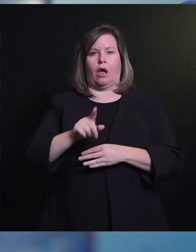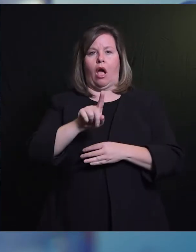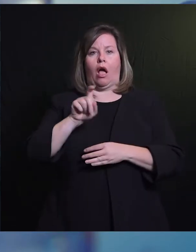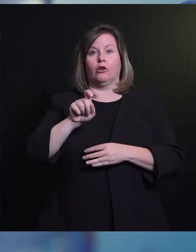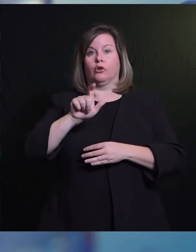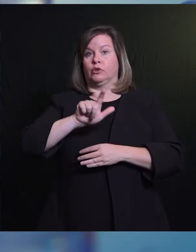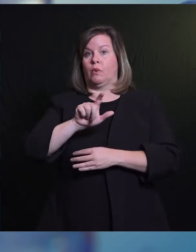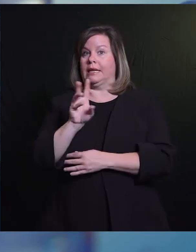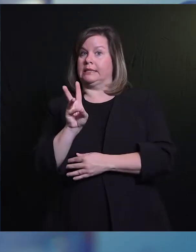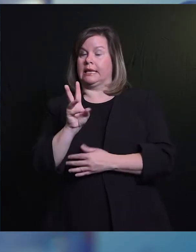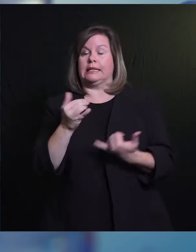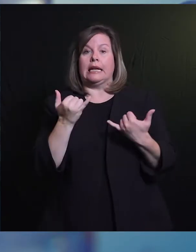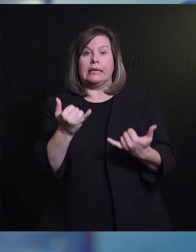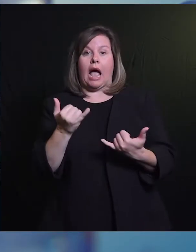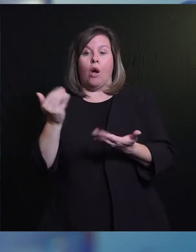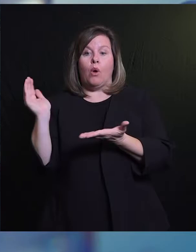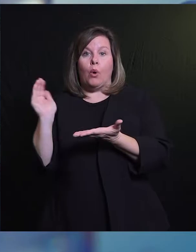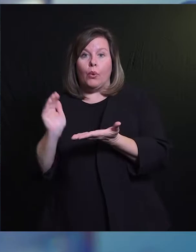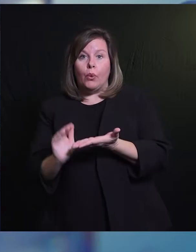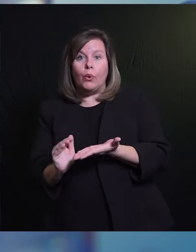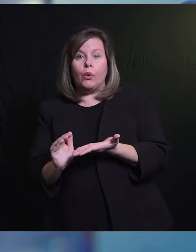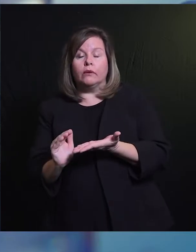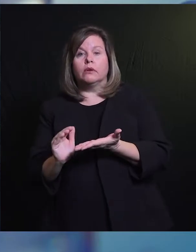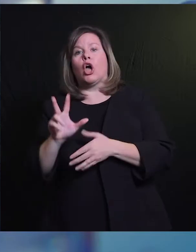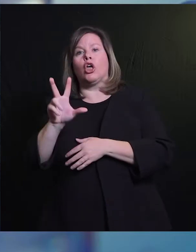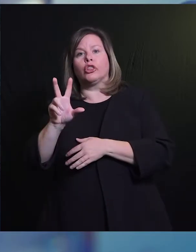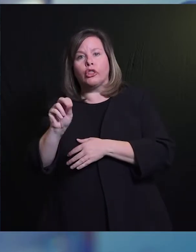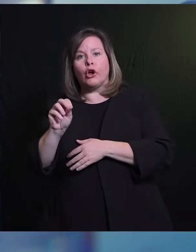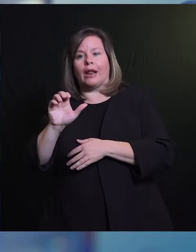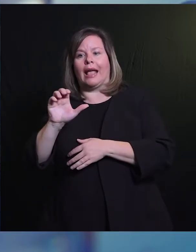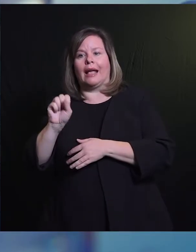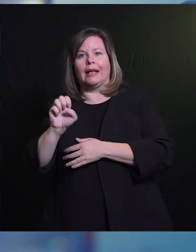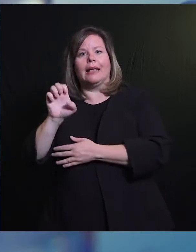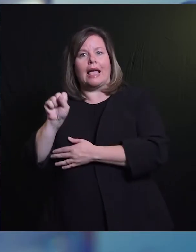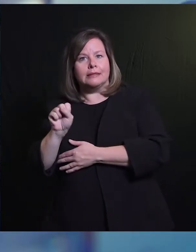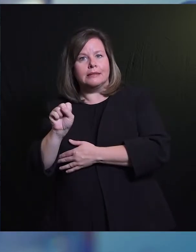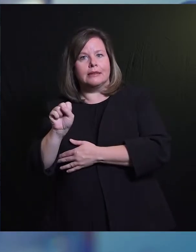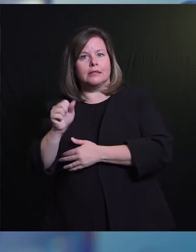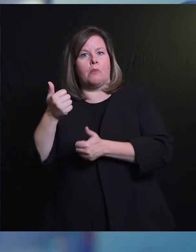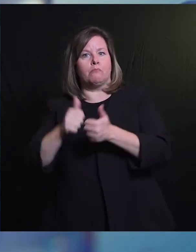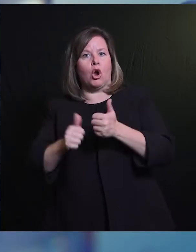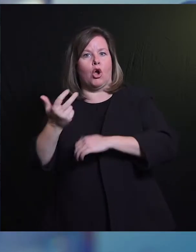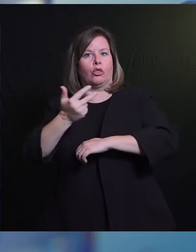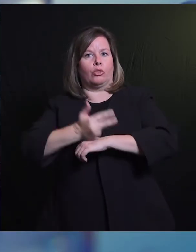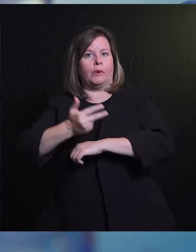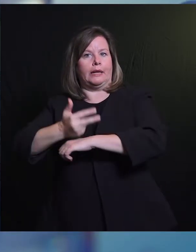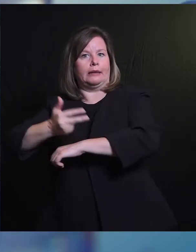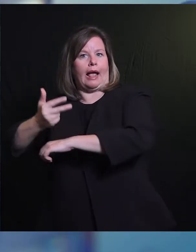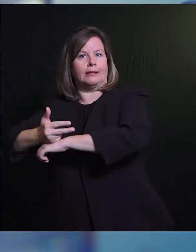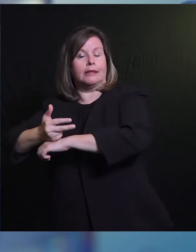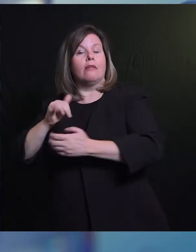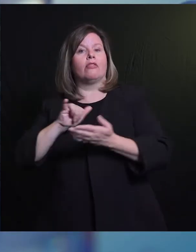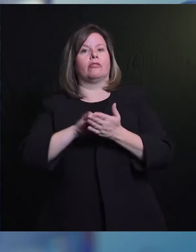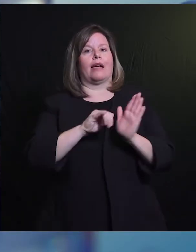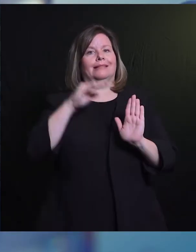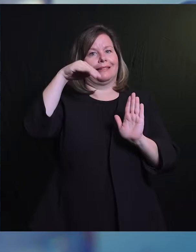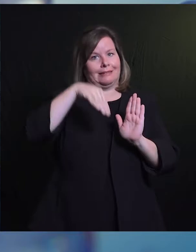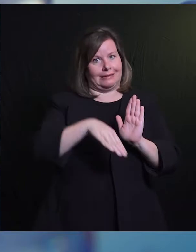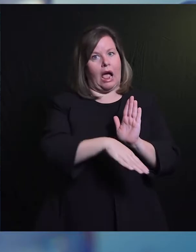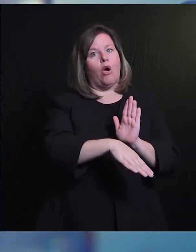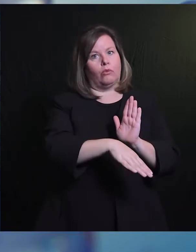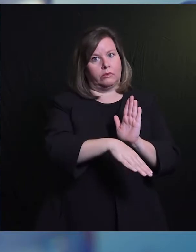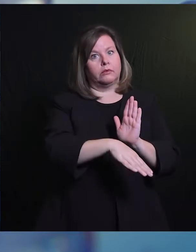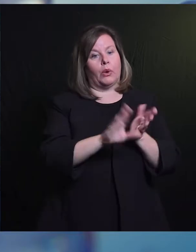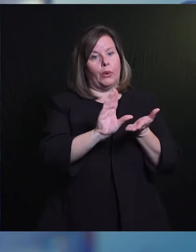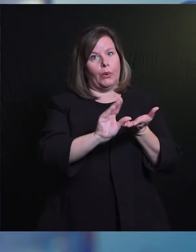to a 3-day average of 30 cases. So you can see that we have trended downward pretty noticeably. There have been some ups and downs